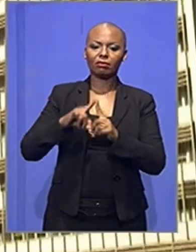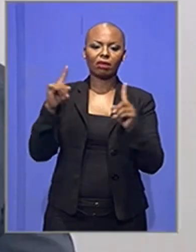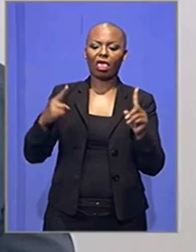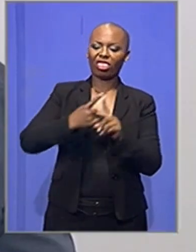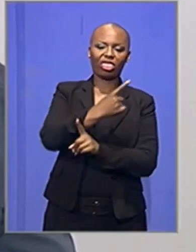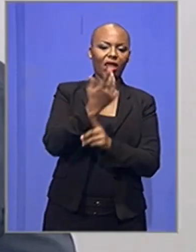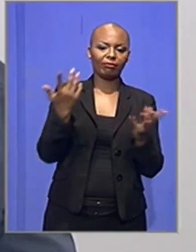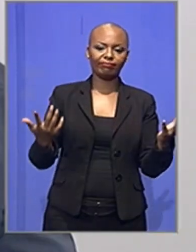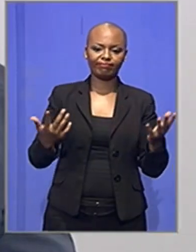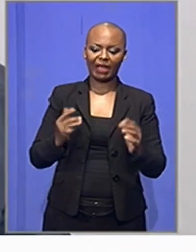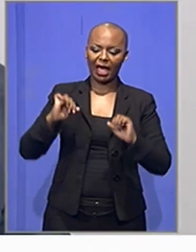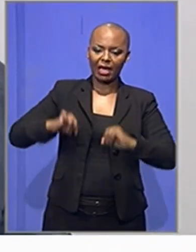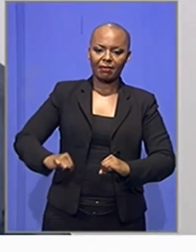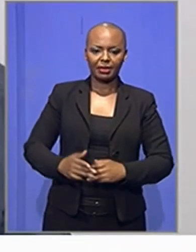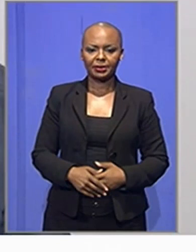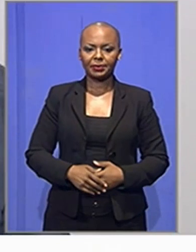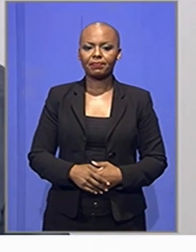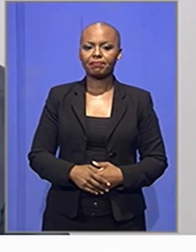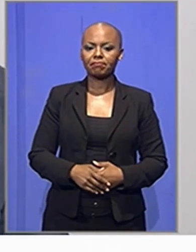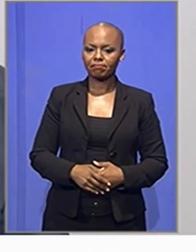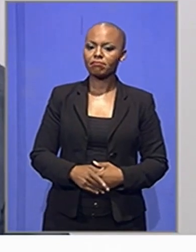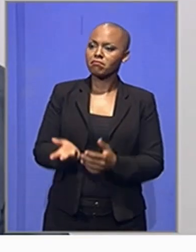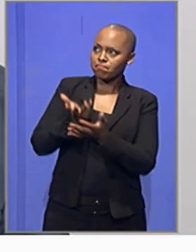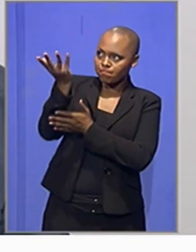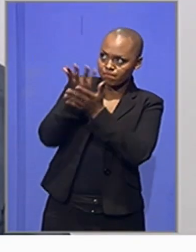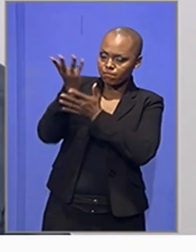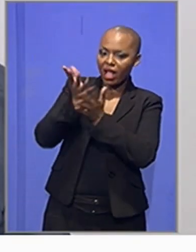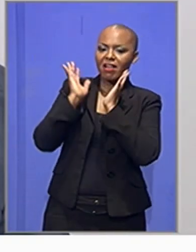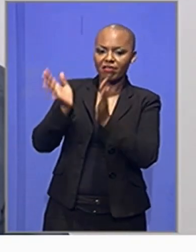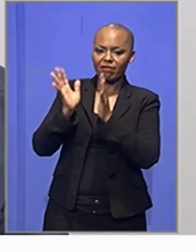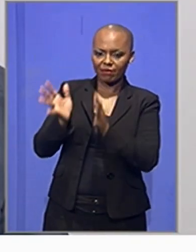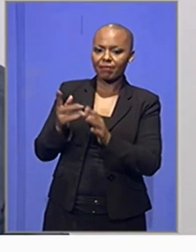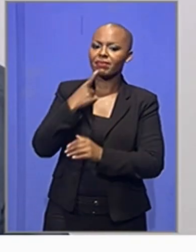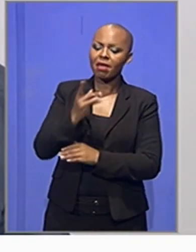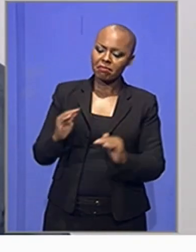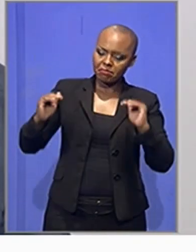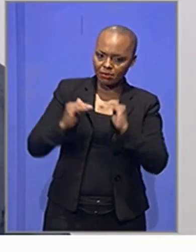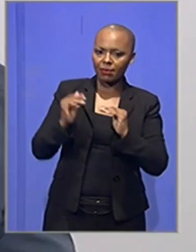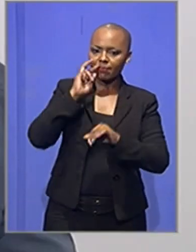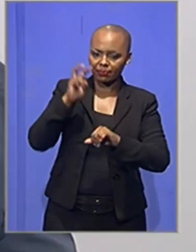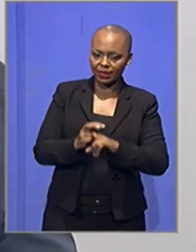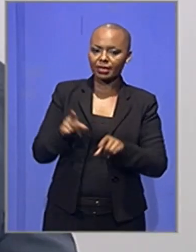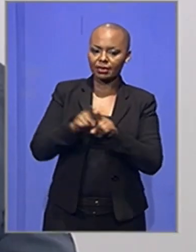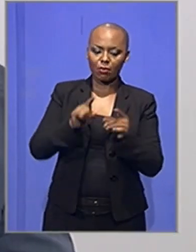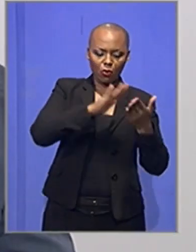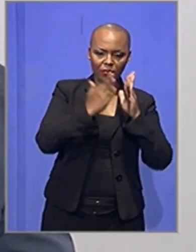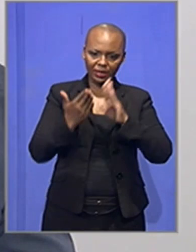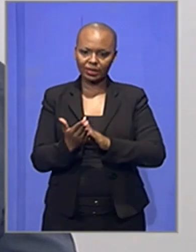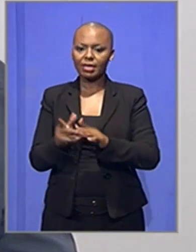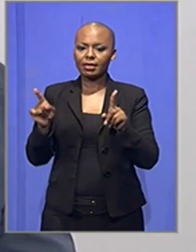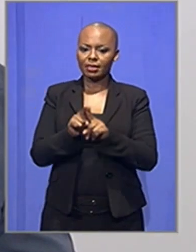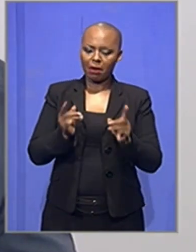back from them after we reached a consensus that it is fair and it is profitable for the community